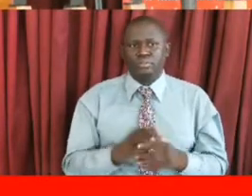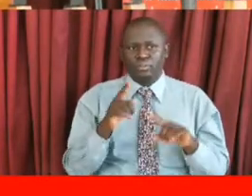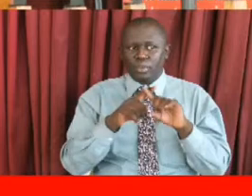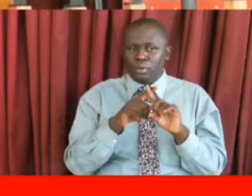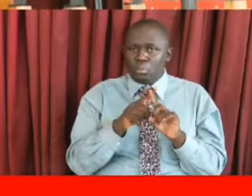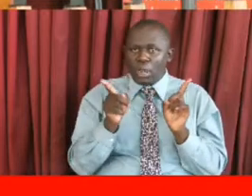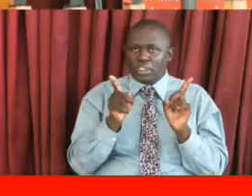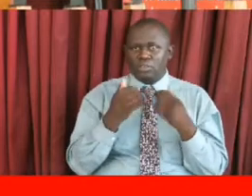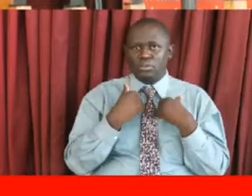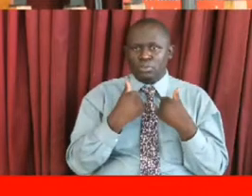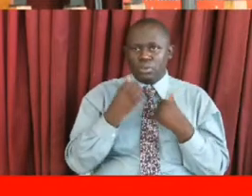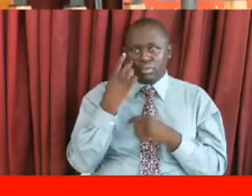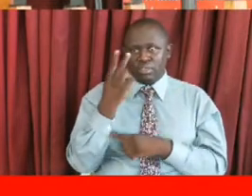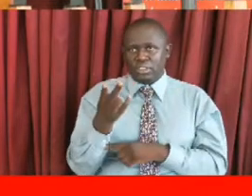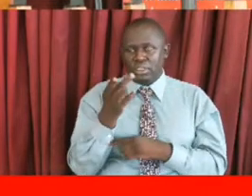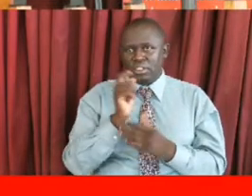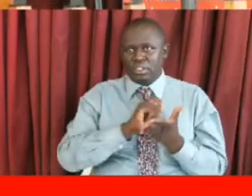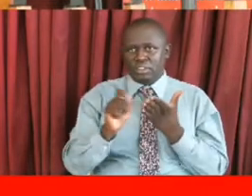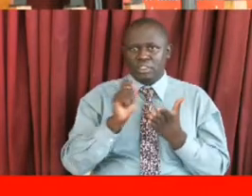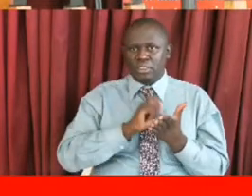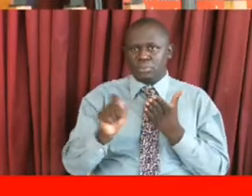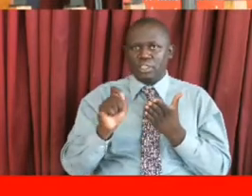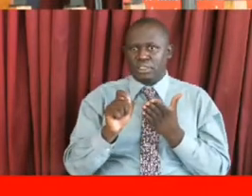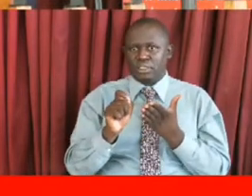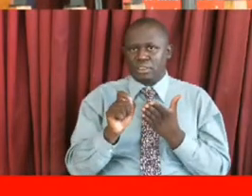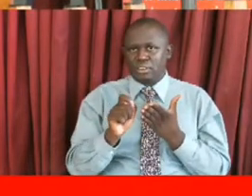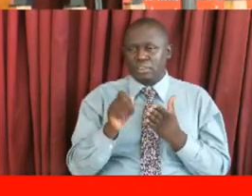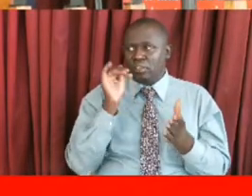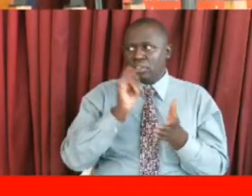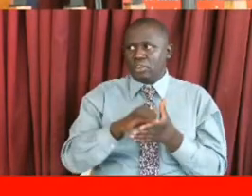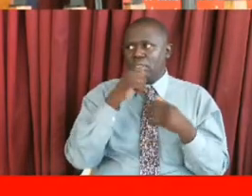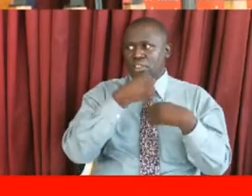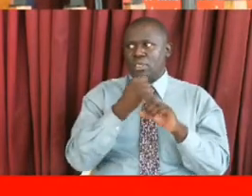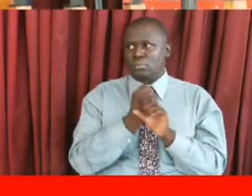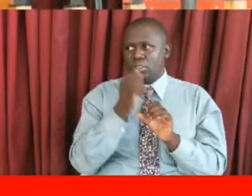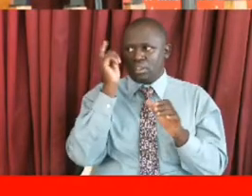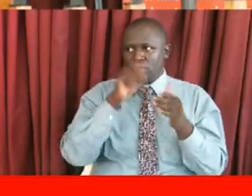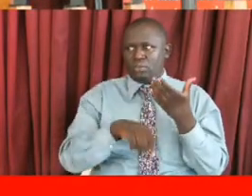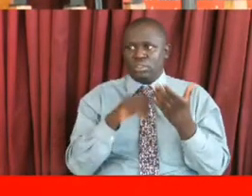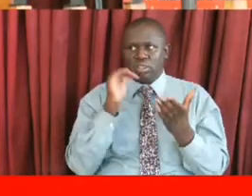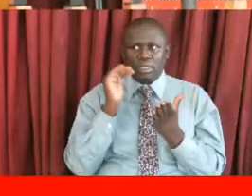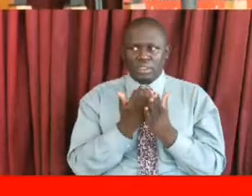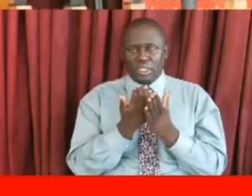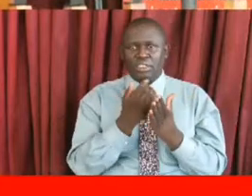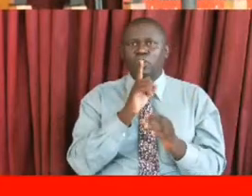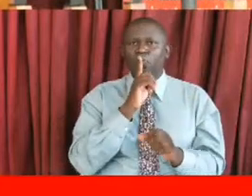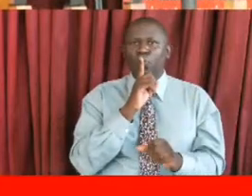seen scriptures that are making a certain